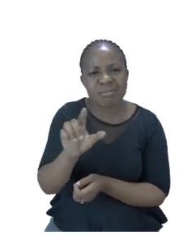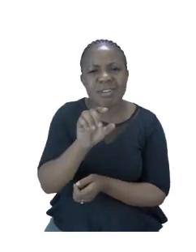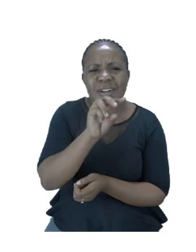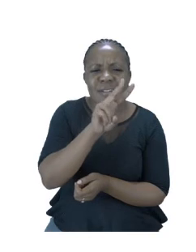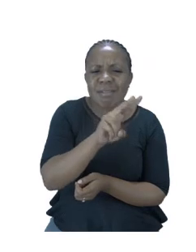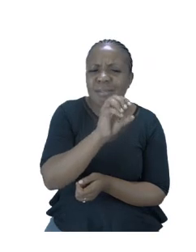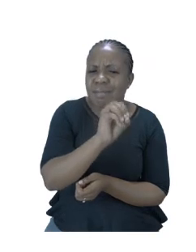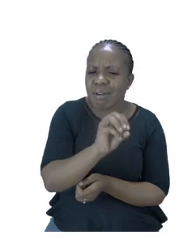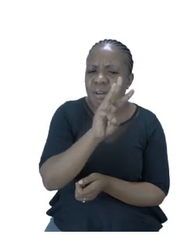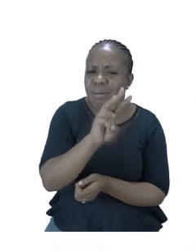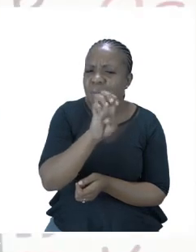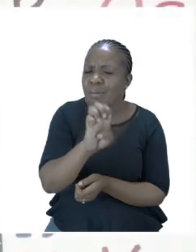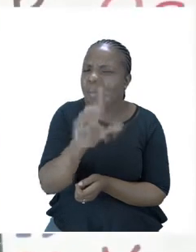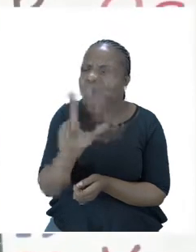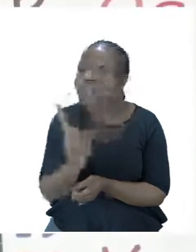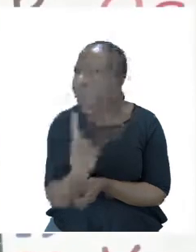a look at the board.